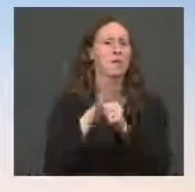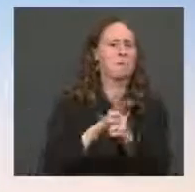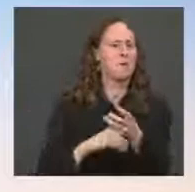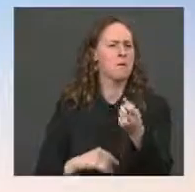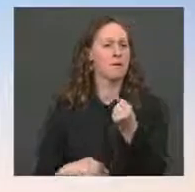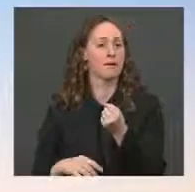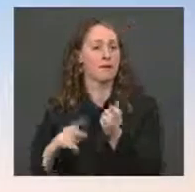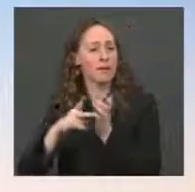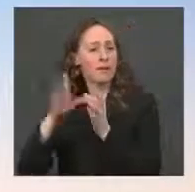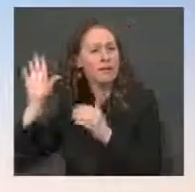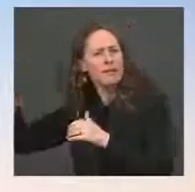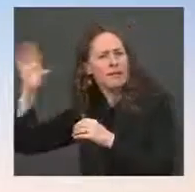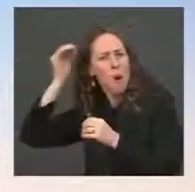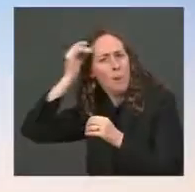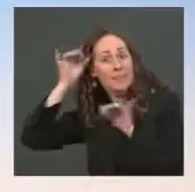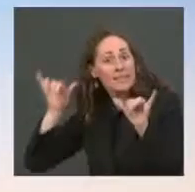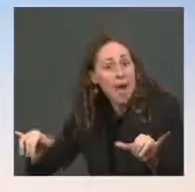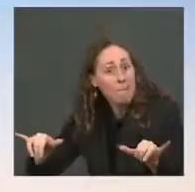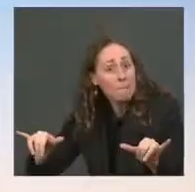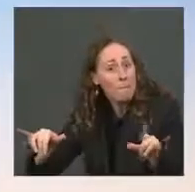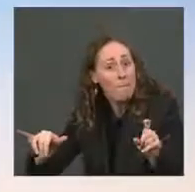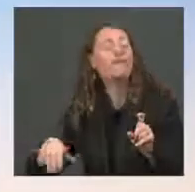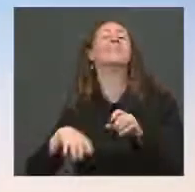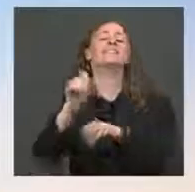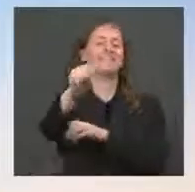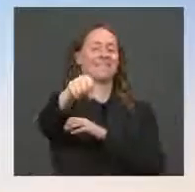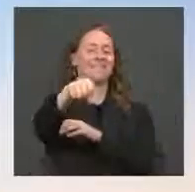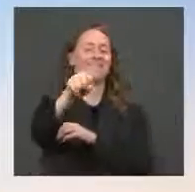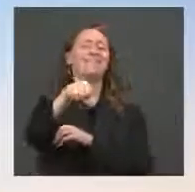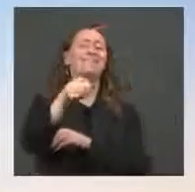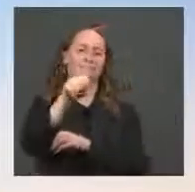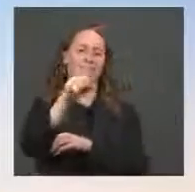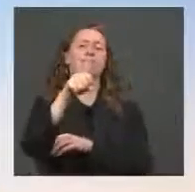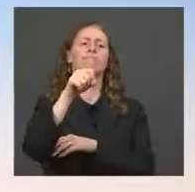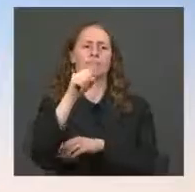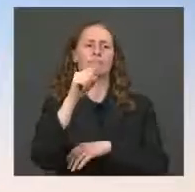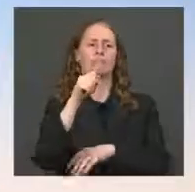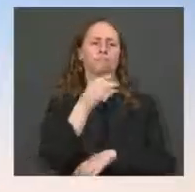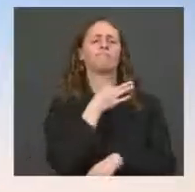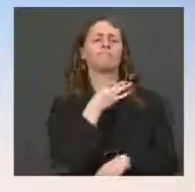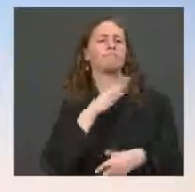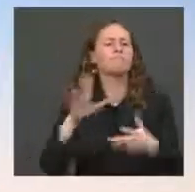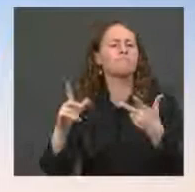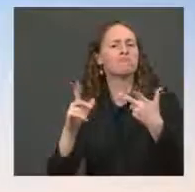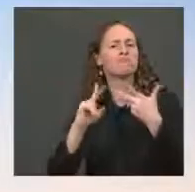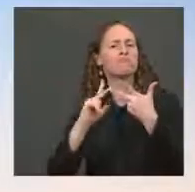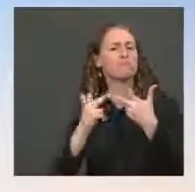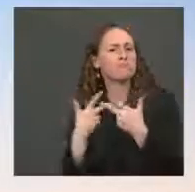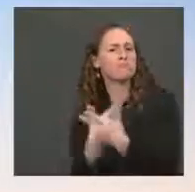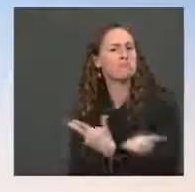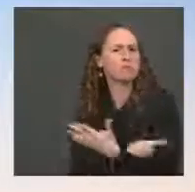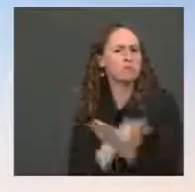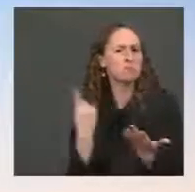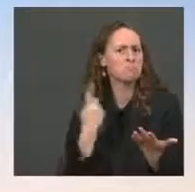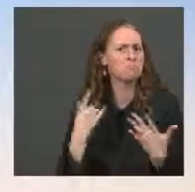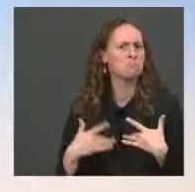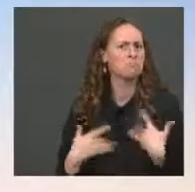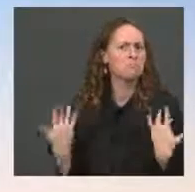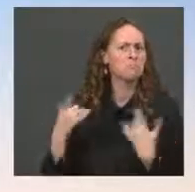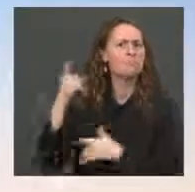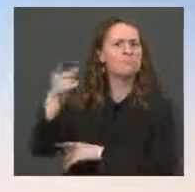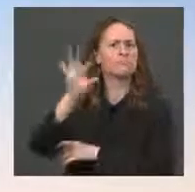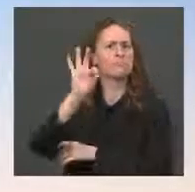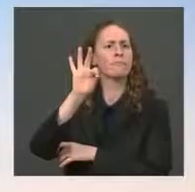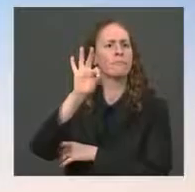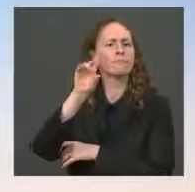far as filibuster is concerned. Correct. Okay, and then on a different subject, on booster shots, there was FDA staff that said today that it's